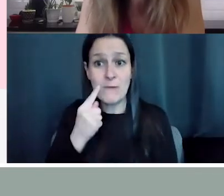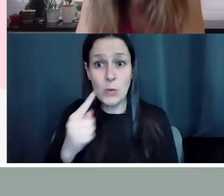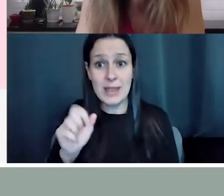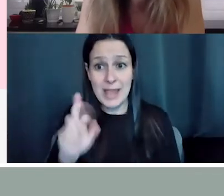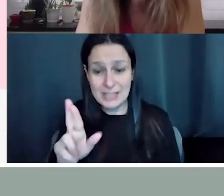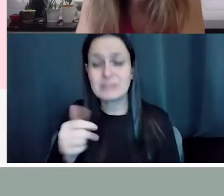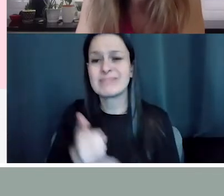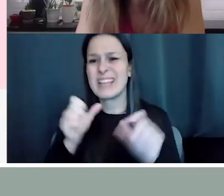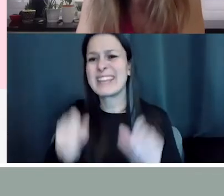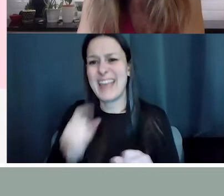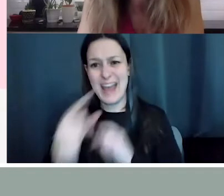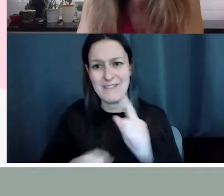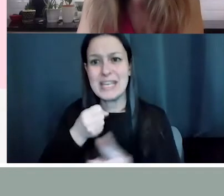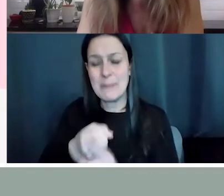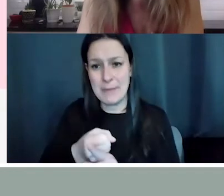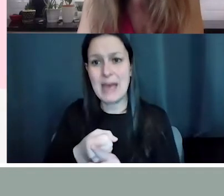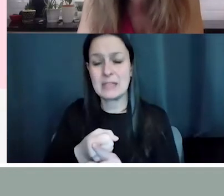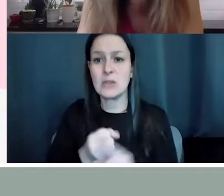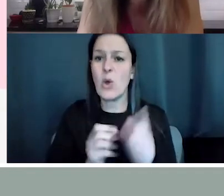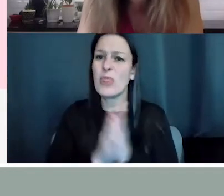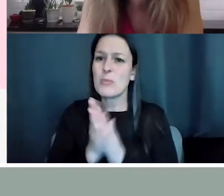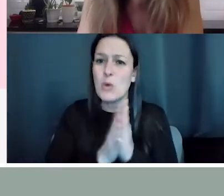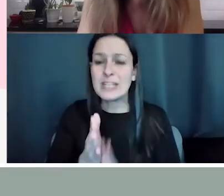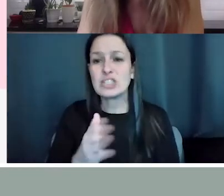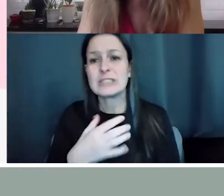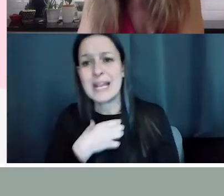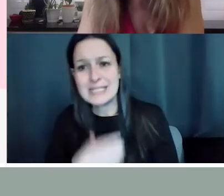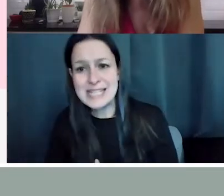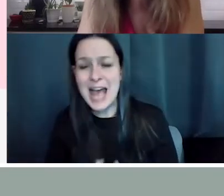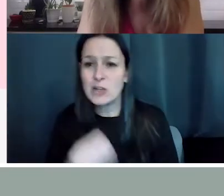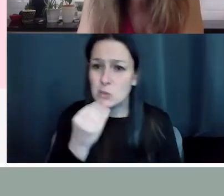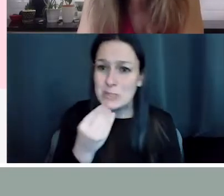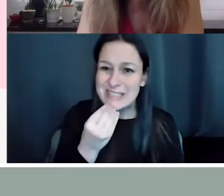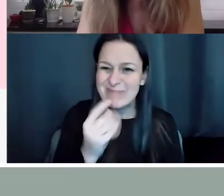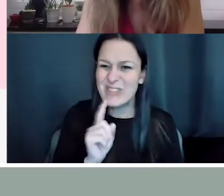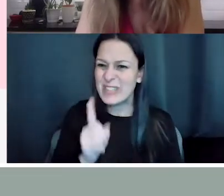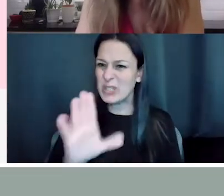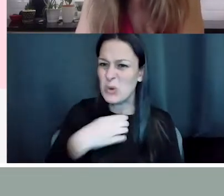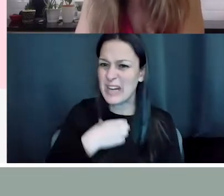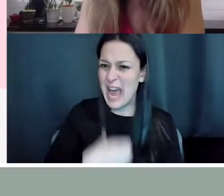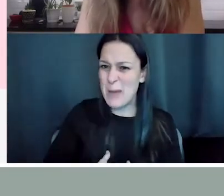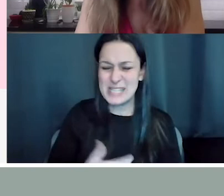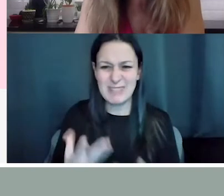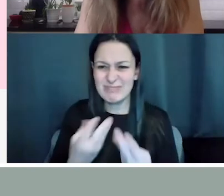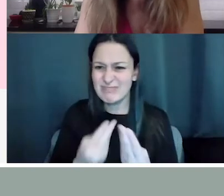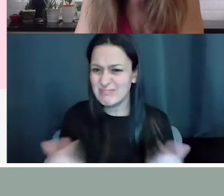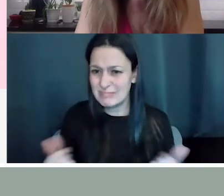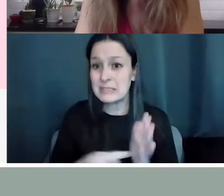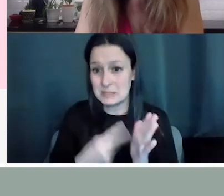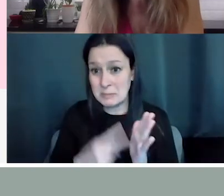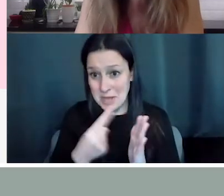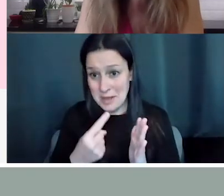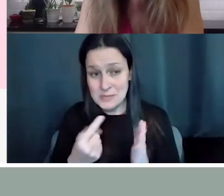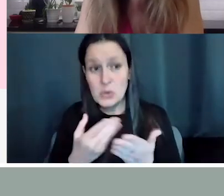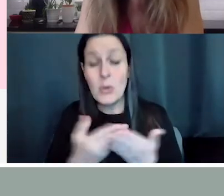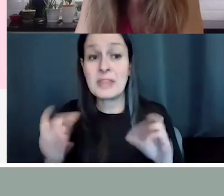an impact on our motivation, desire to eat, really that appetite, right? So there are things that can kind